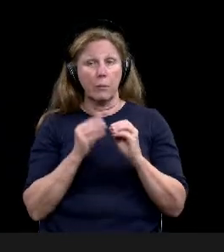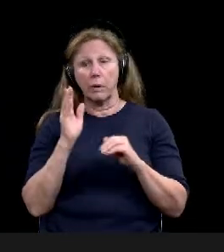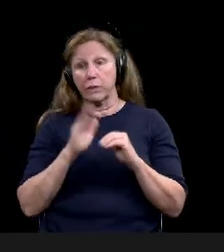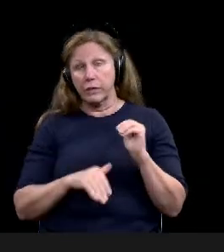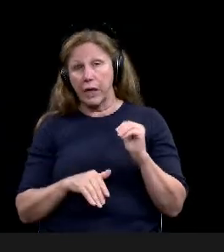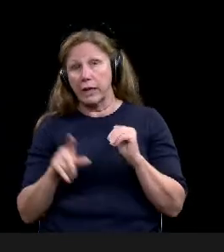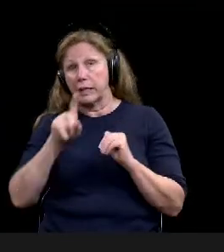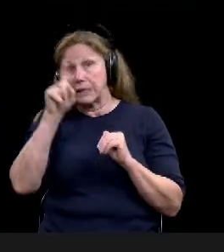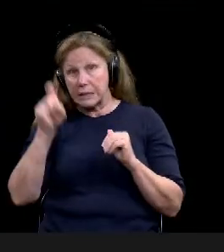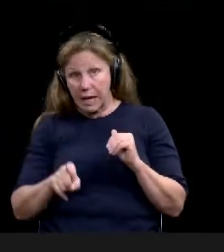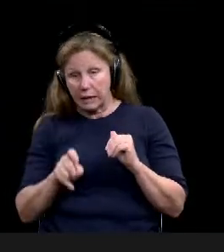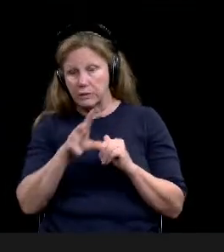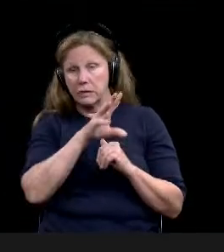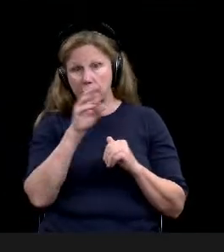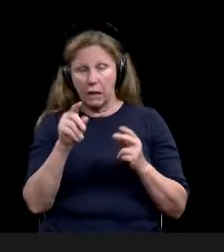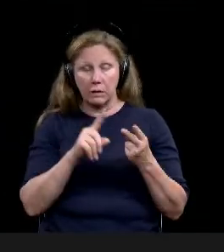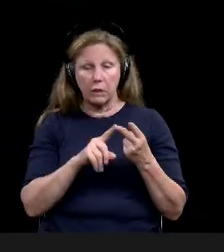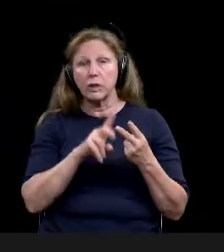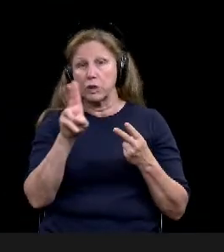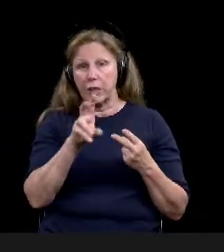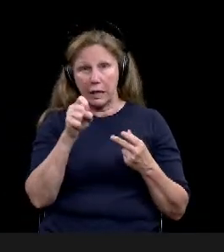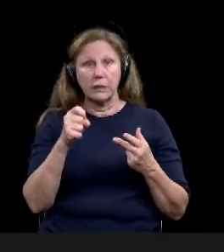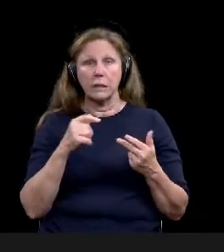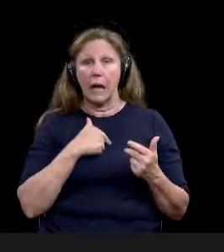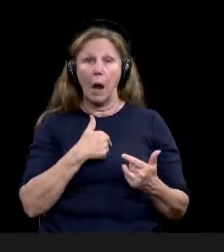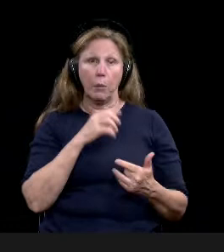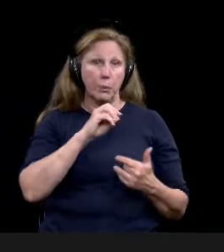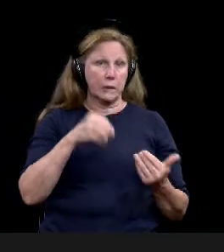Advance my slides here.